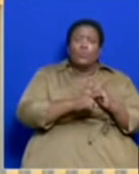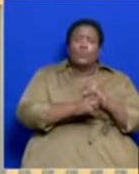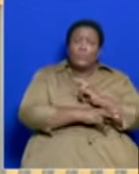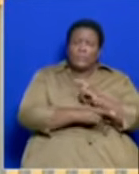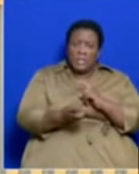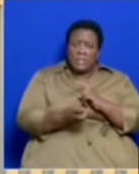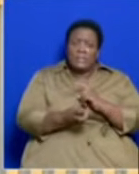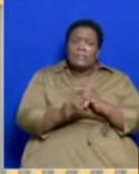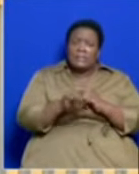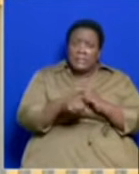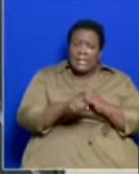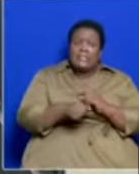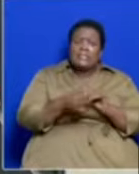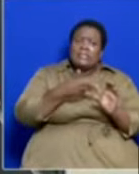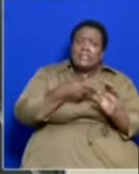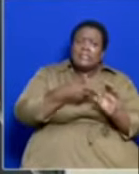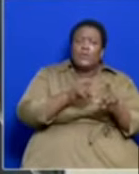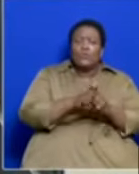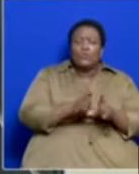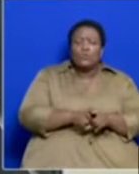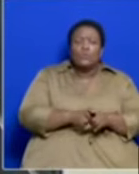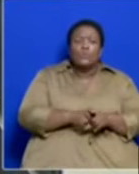but there are parts of the truck.